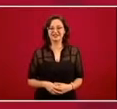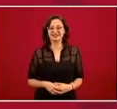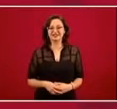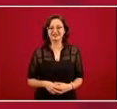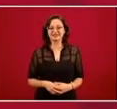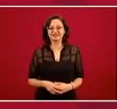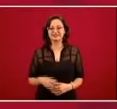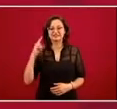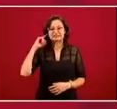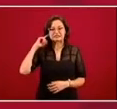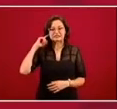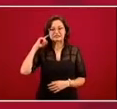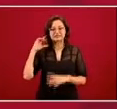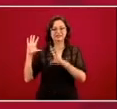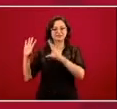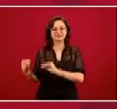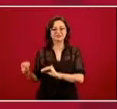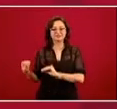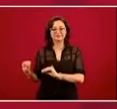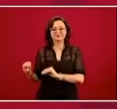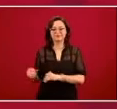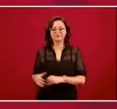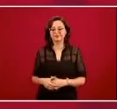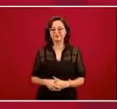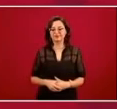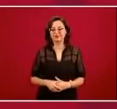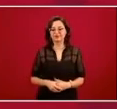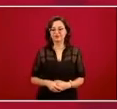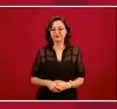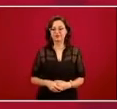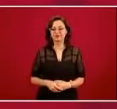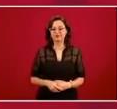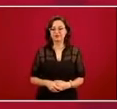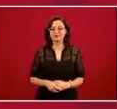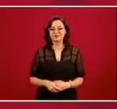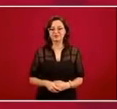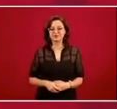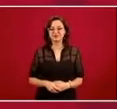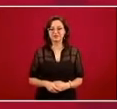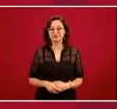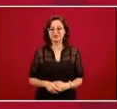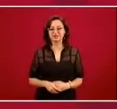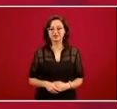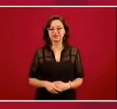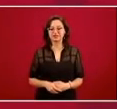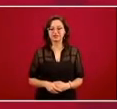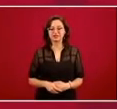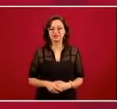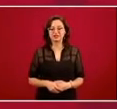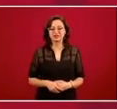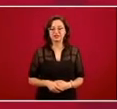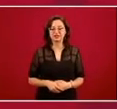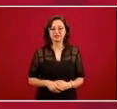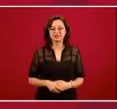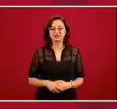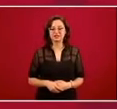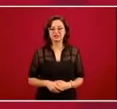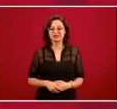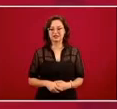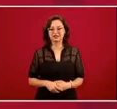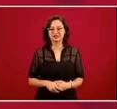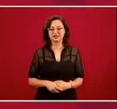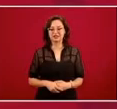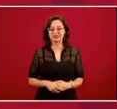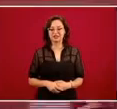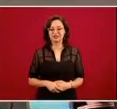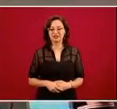new coronavirus SARS-CoV-2. Today we'll be talking about four topics. First of all is the